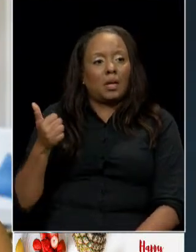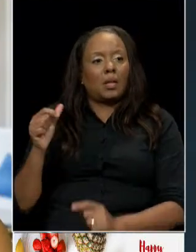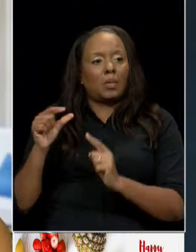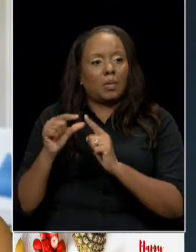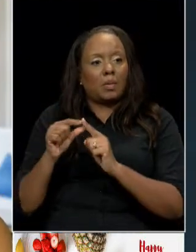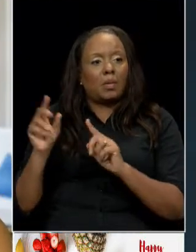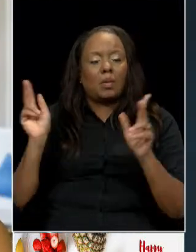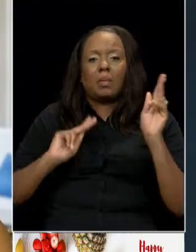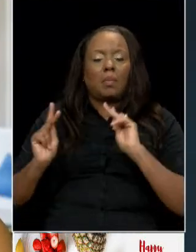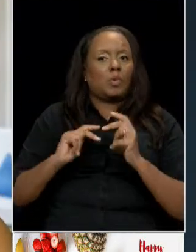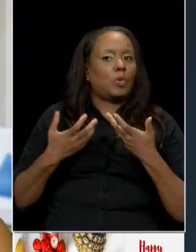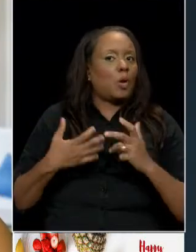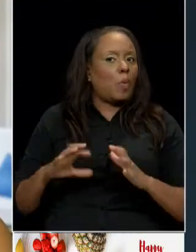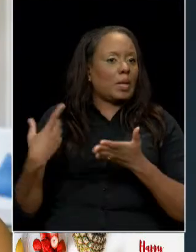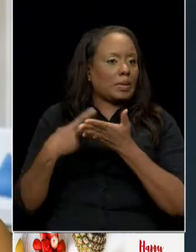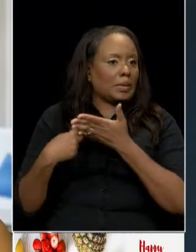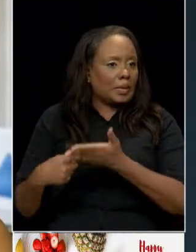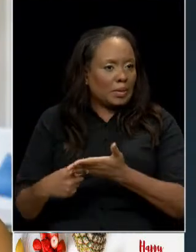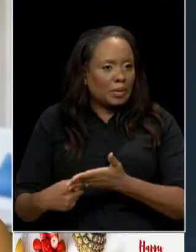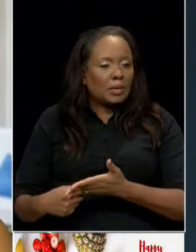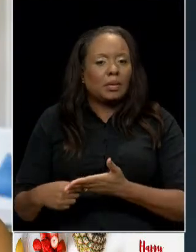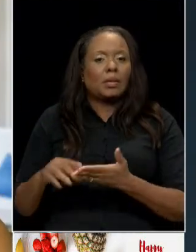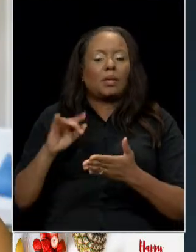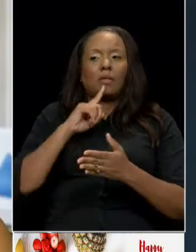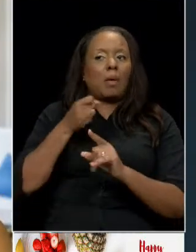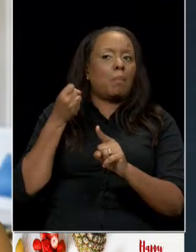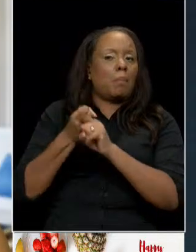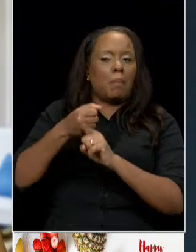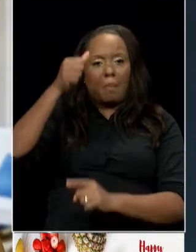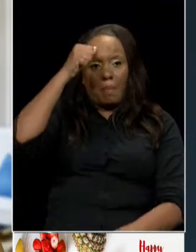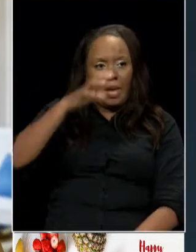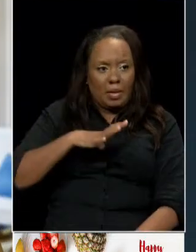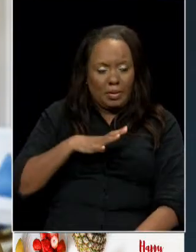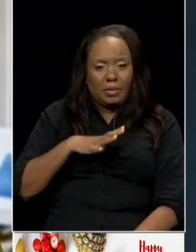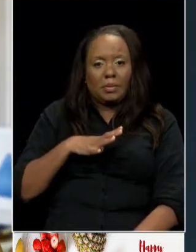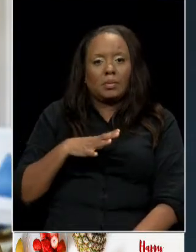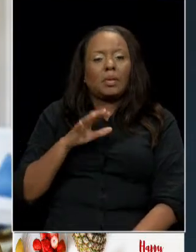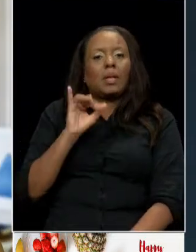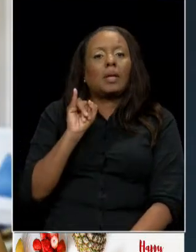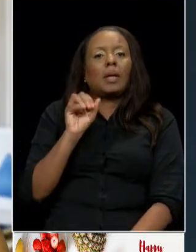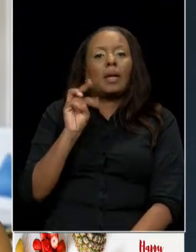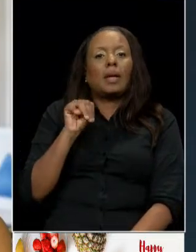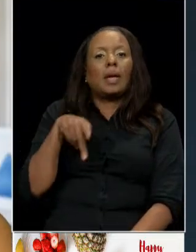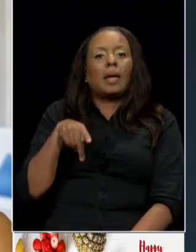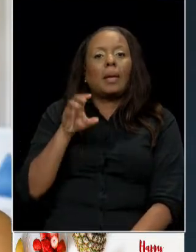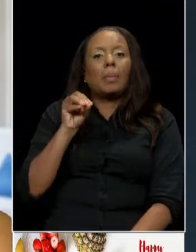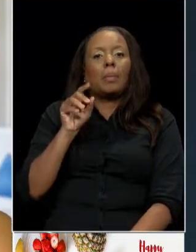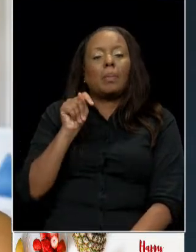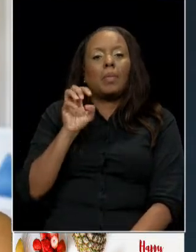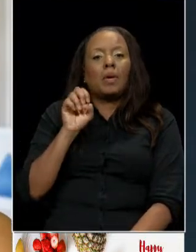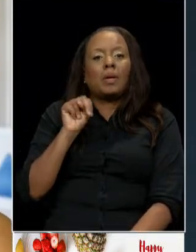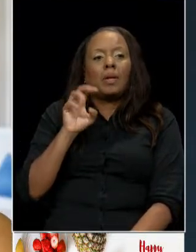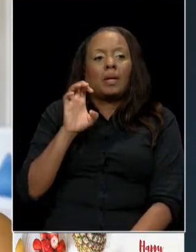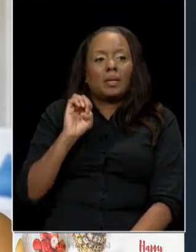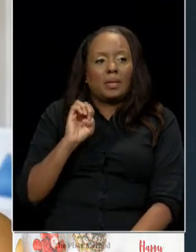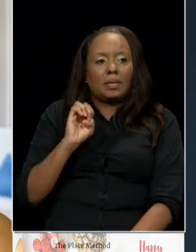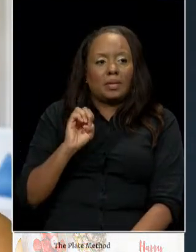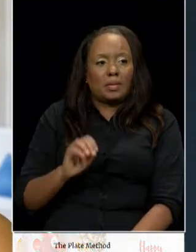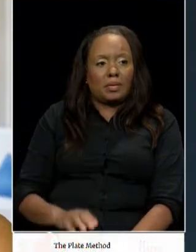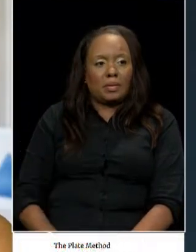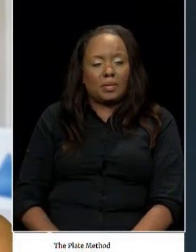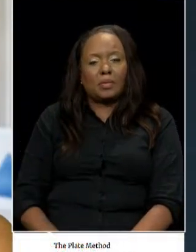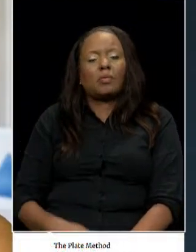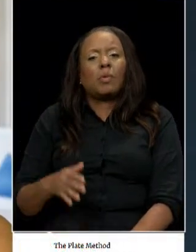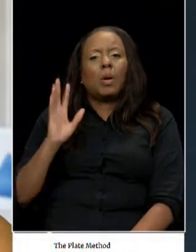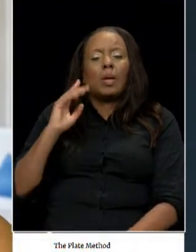that nobody wants to hear about, that impacts men directly, would be impotence. So we want to get into that part of the conversation first